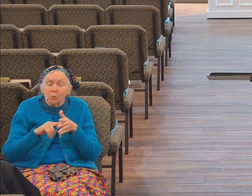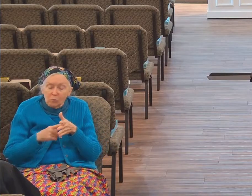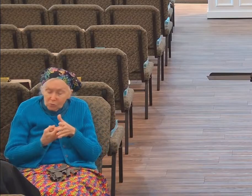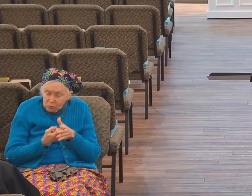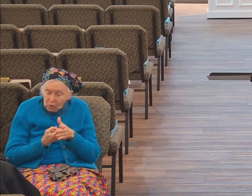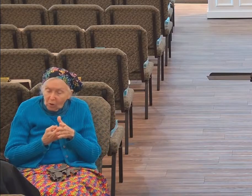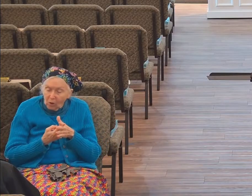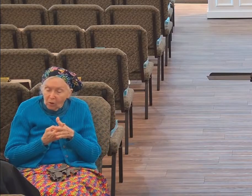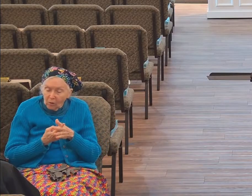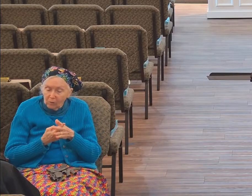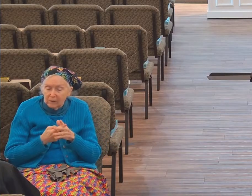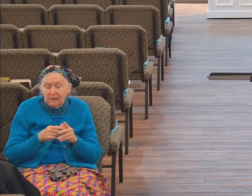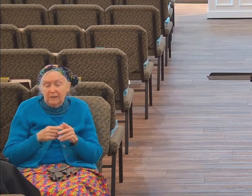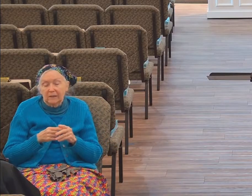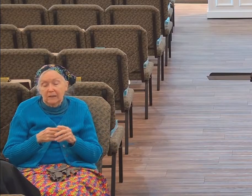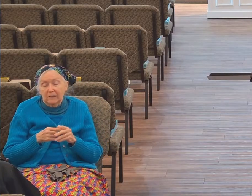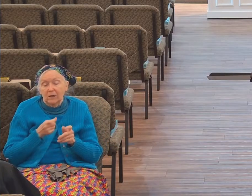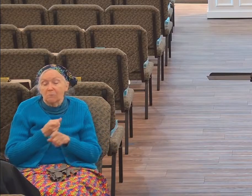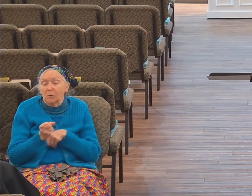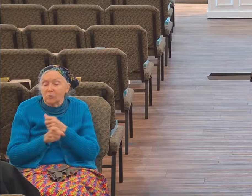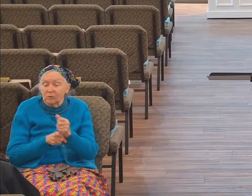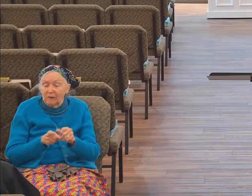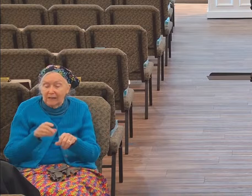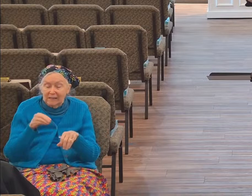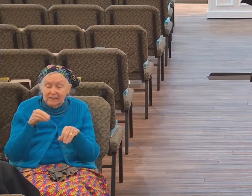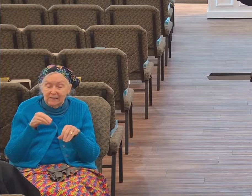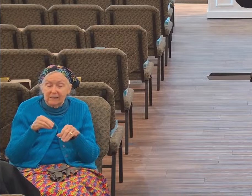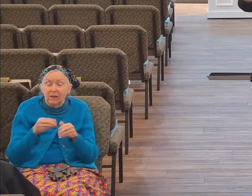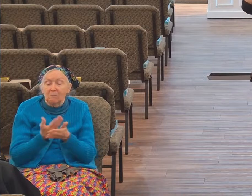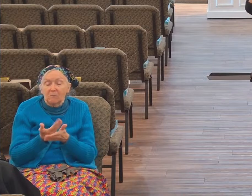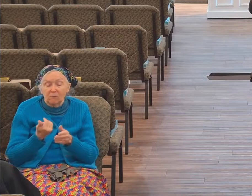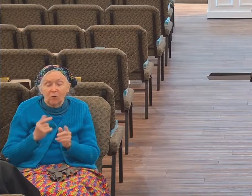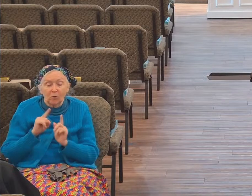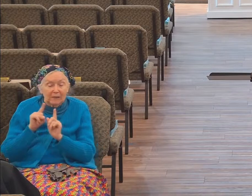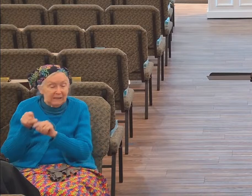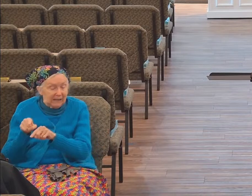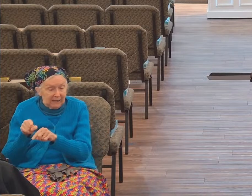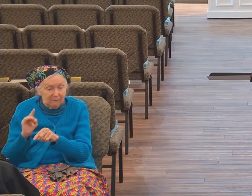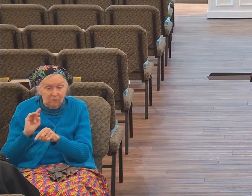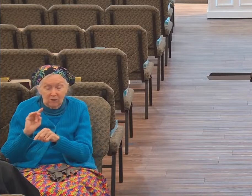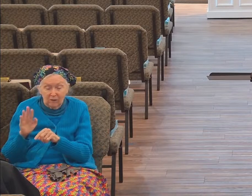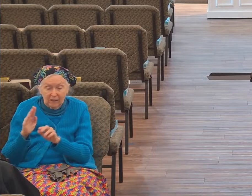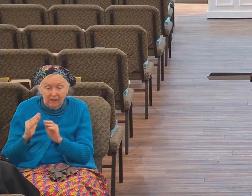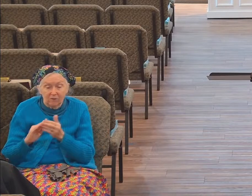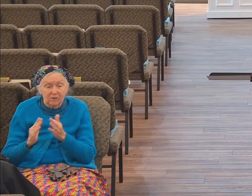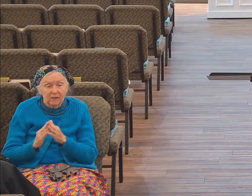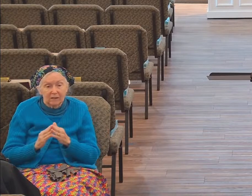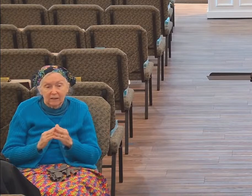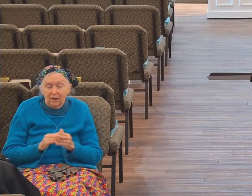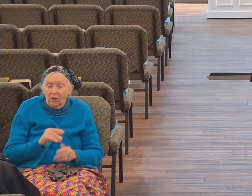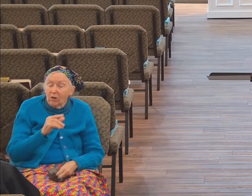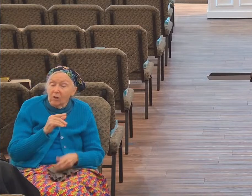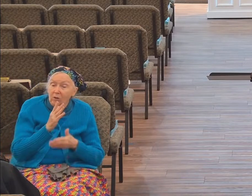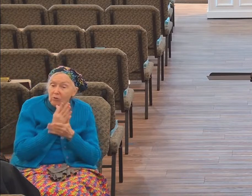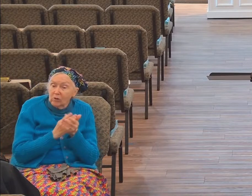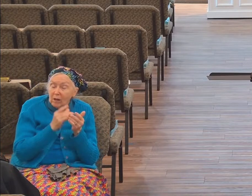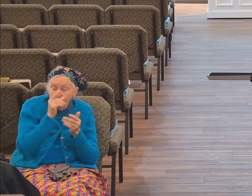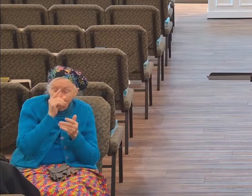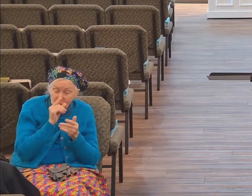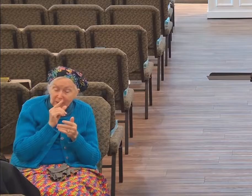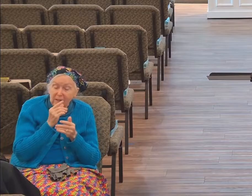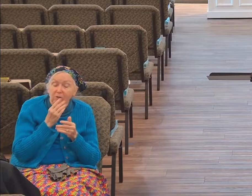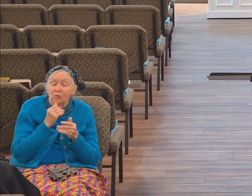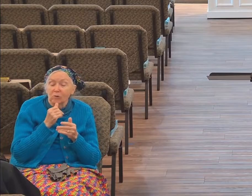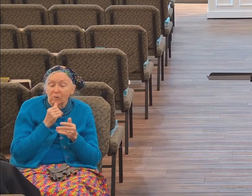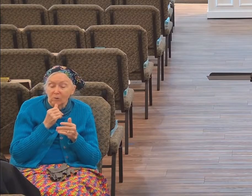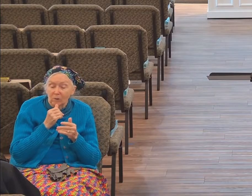had lots of Greeks, men and women, and some Jews who, man, they were all about it. But then you had some who were like,